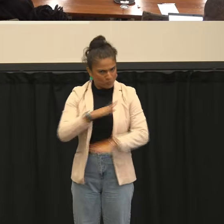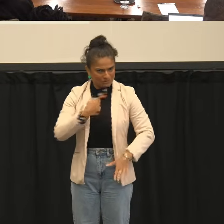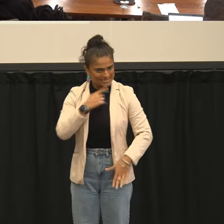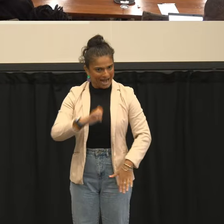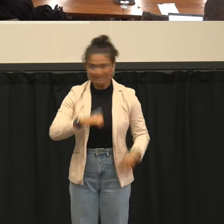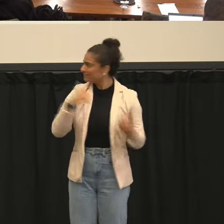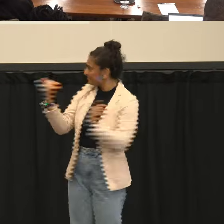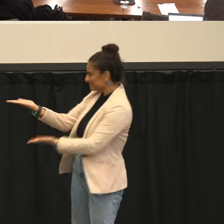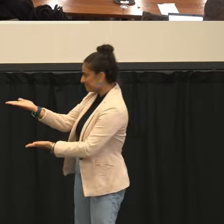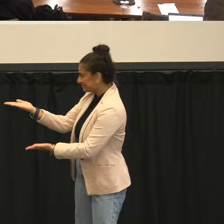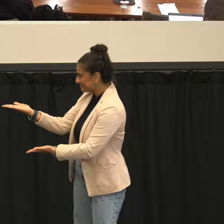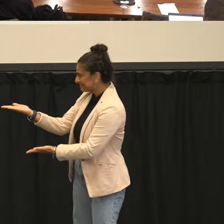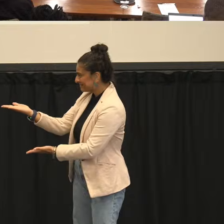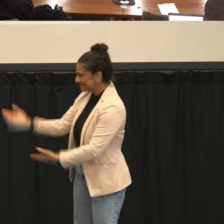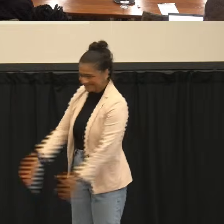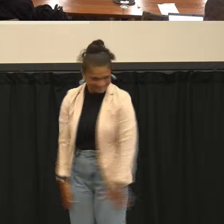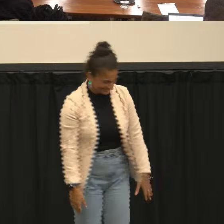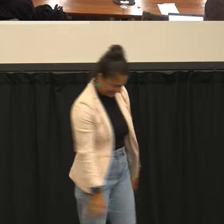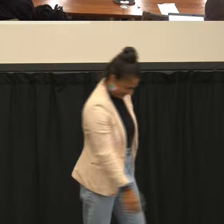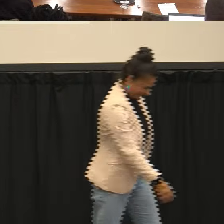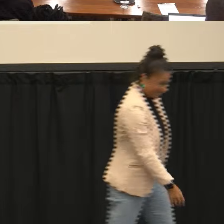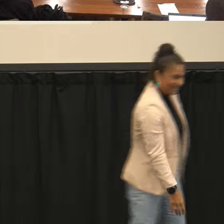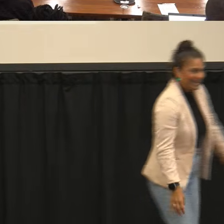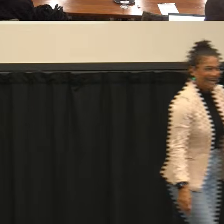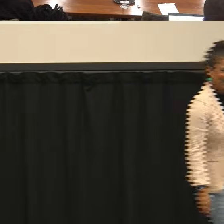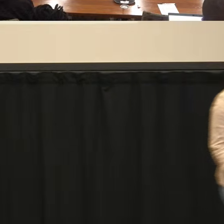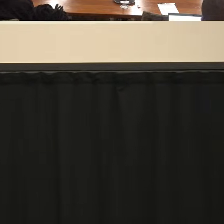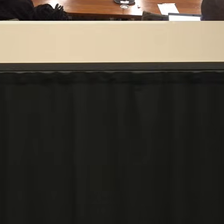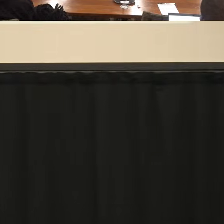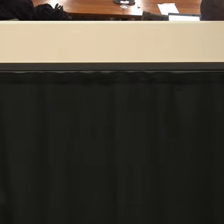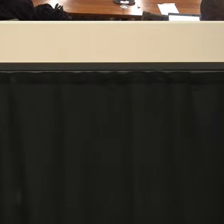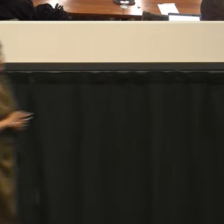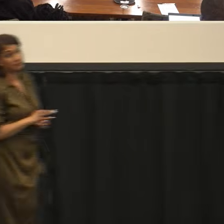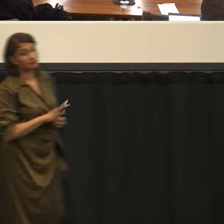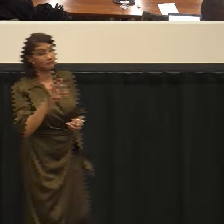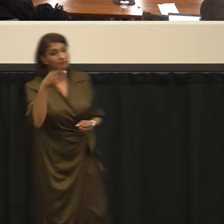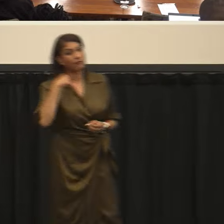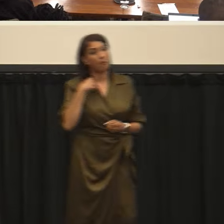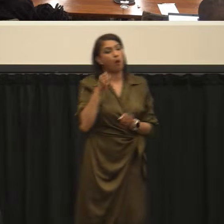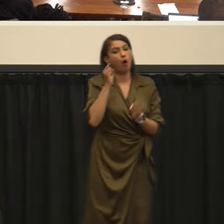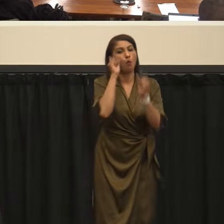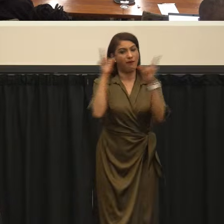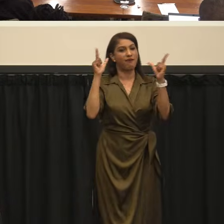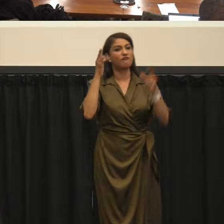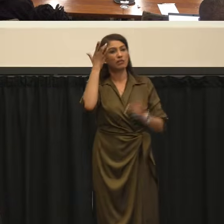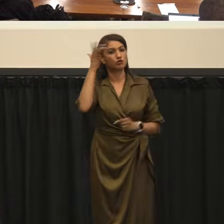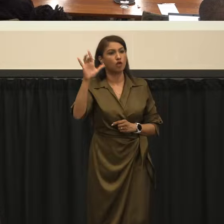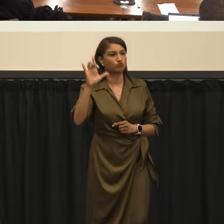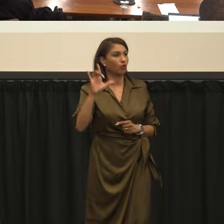policies. How do we address that? I don't know. Candice, is this something you could do?